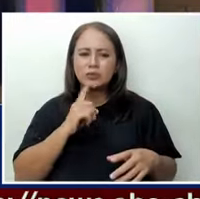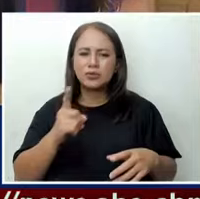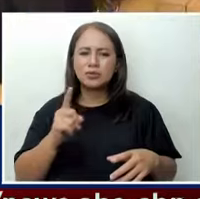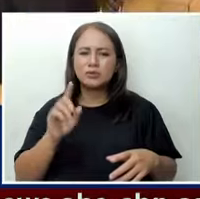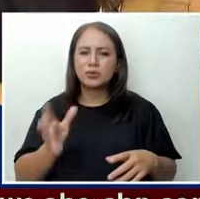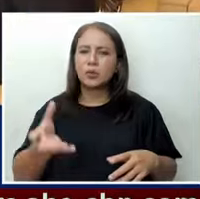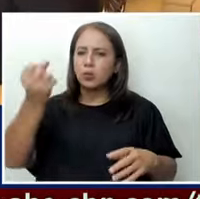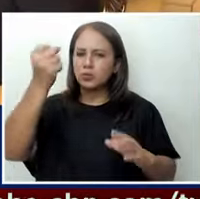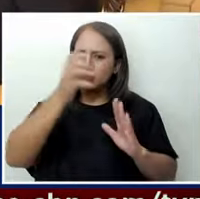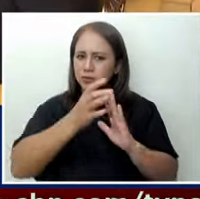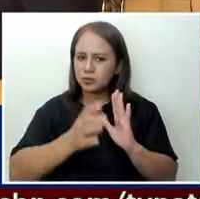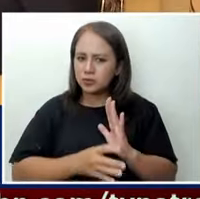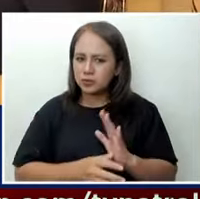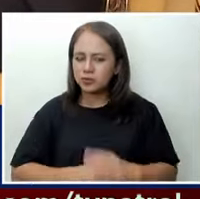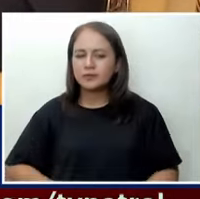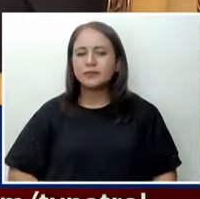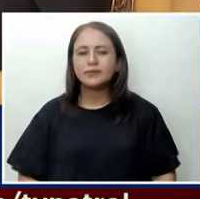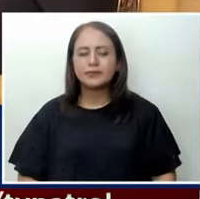constitution.